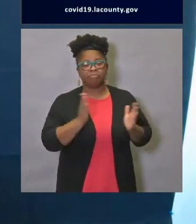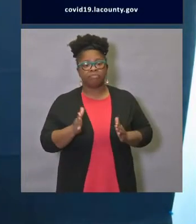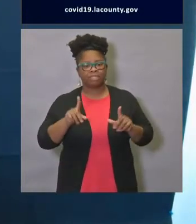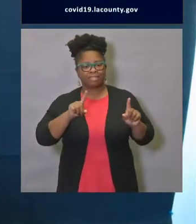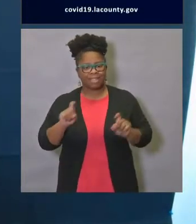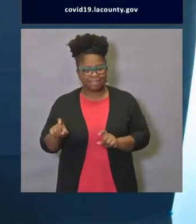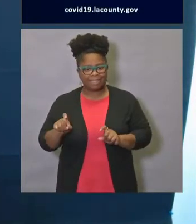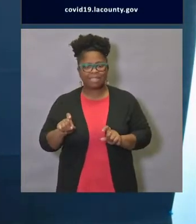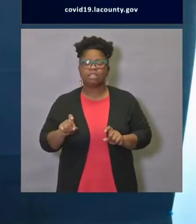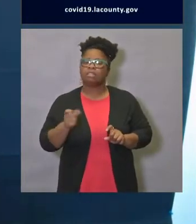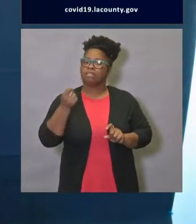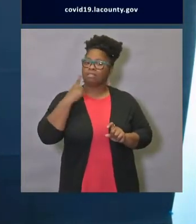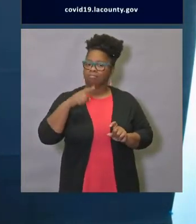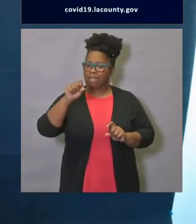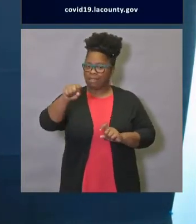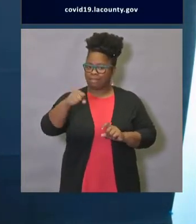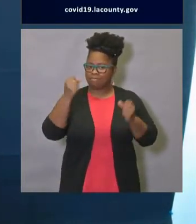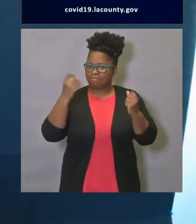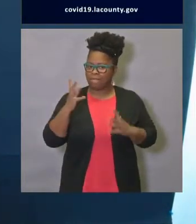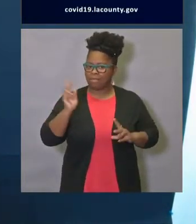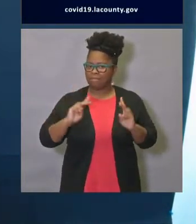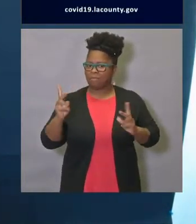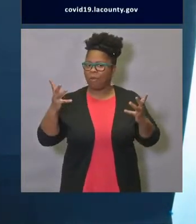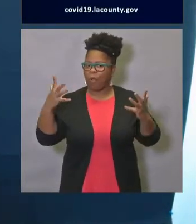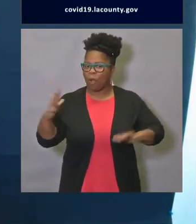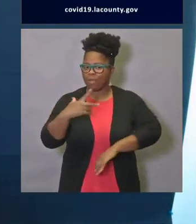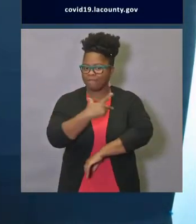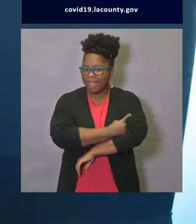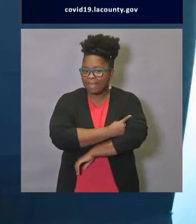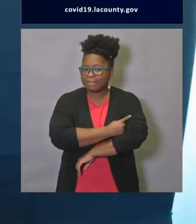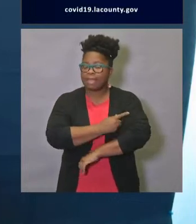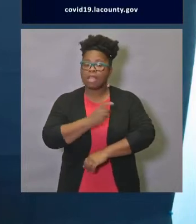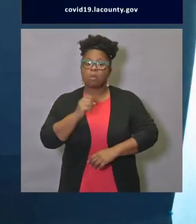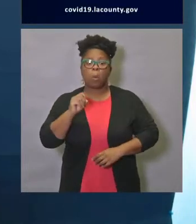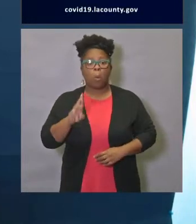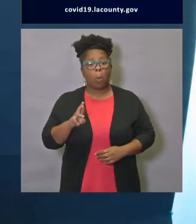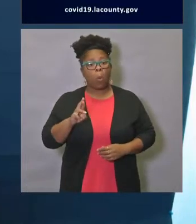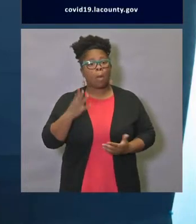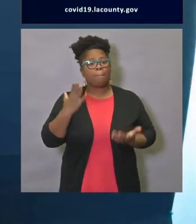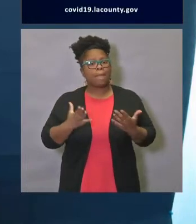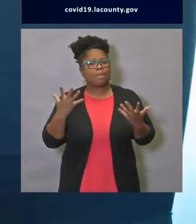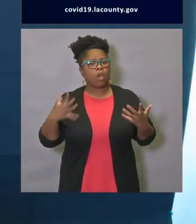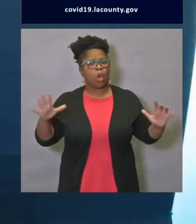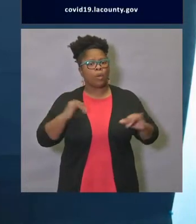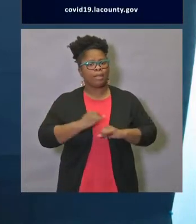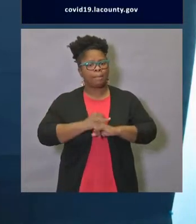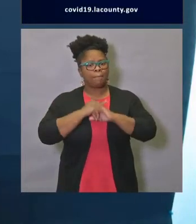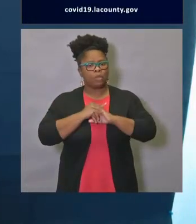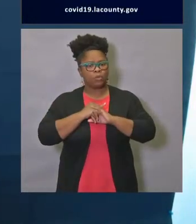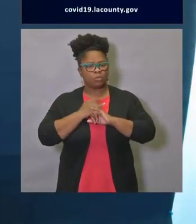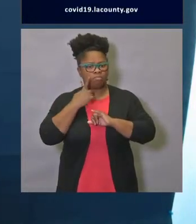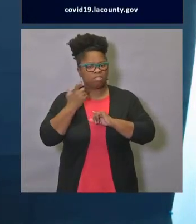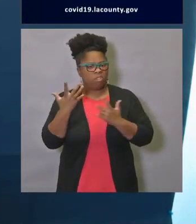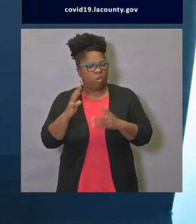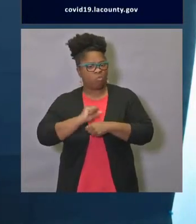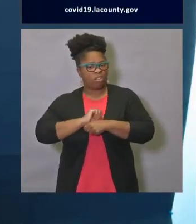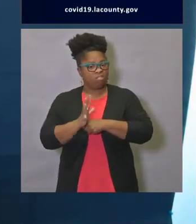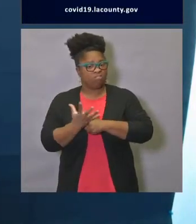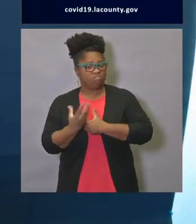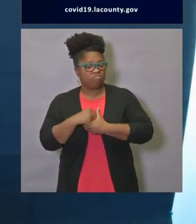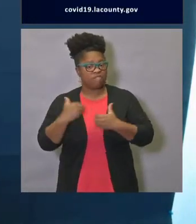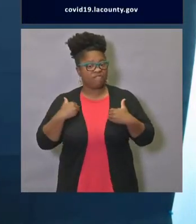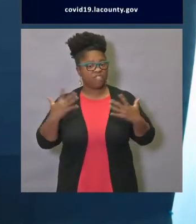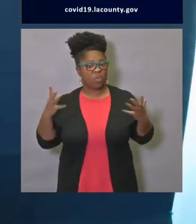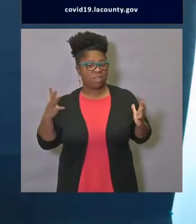have to remember that although many people have been vaccinated or may have had immunity due to prior COVID-19 infection,